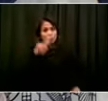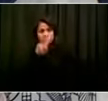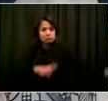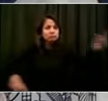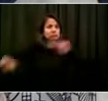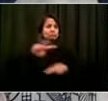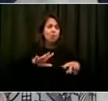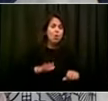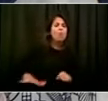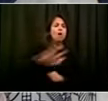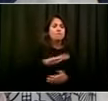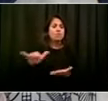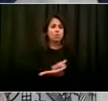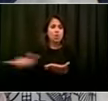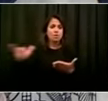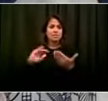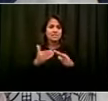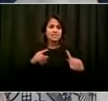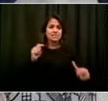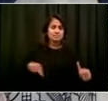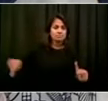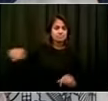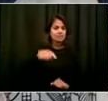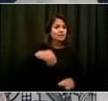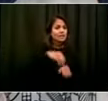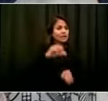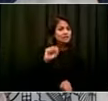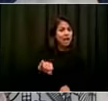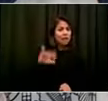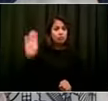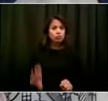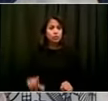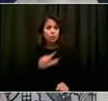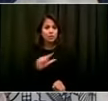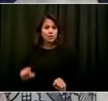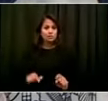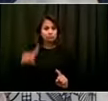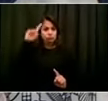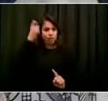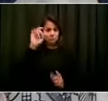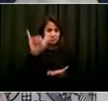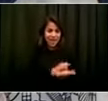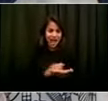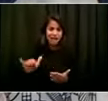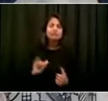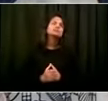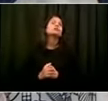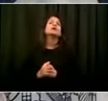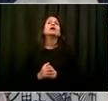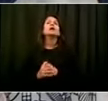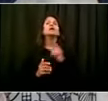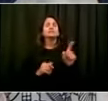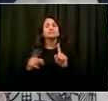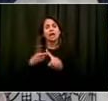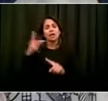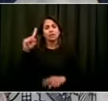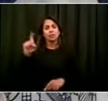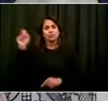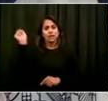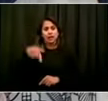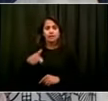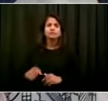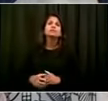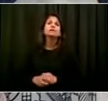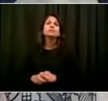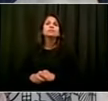And then how do you feel about the governor saying that people should be ticketed on the street for not wearing a mask,